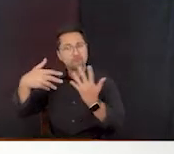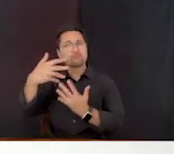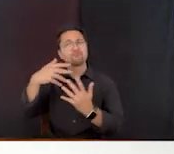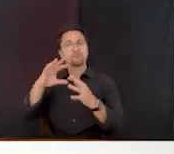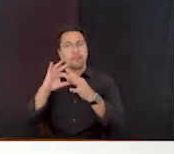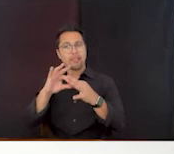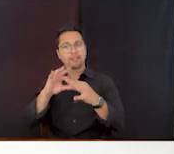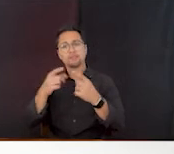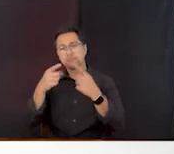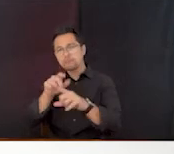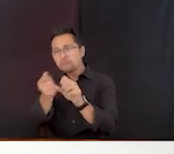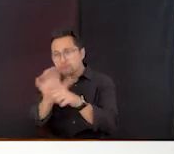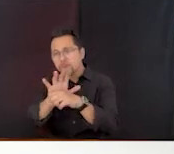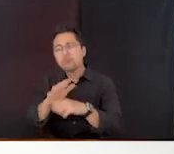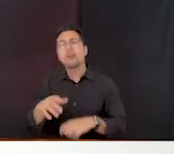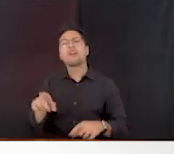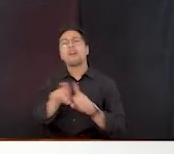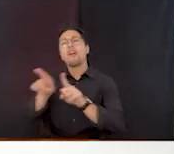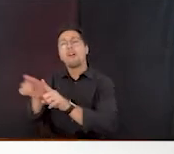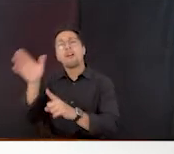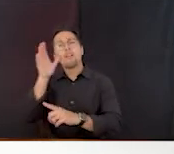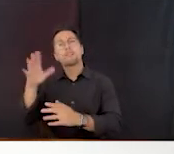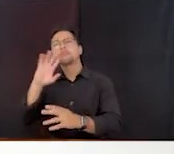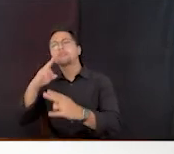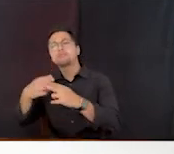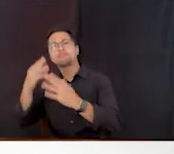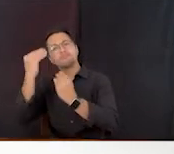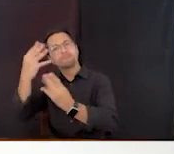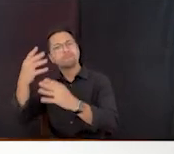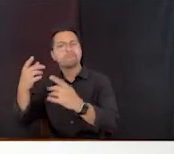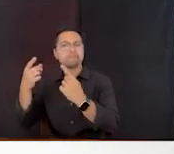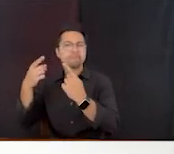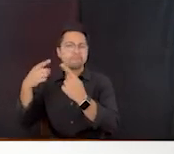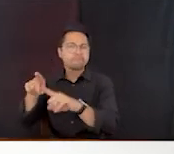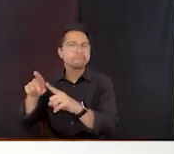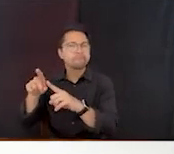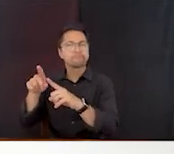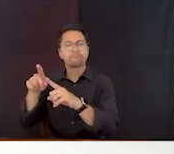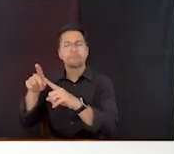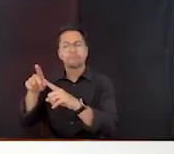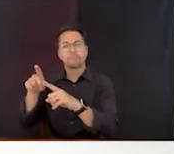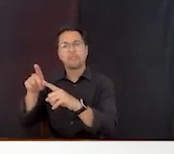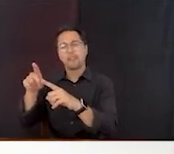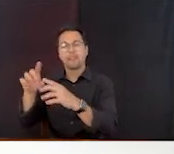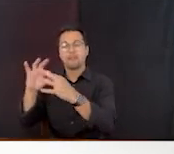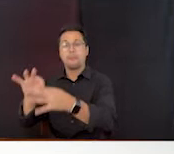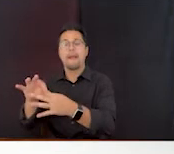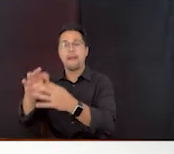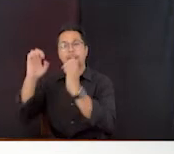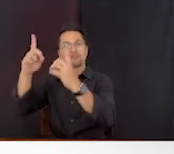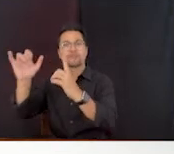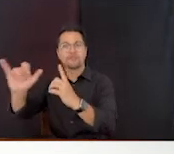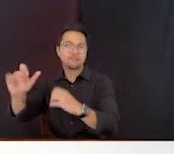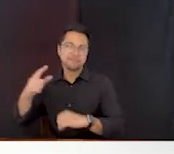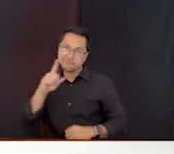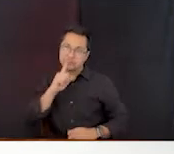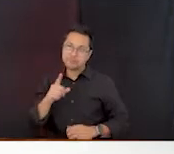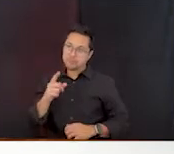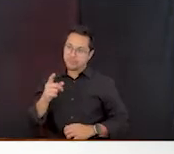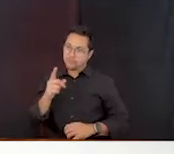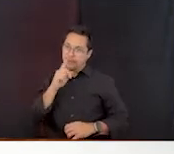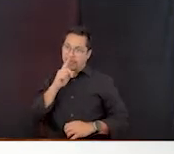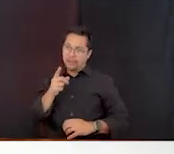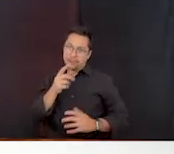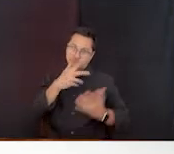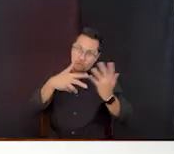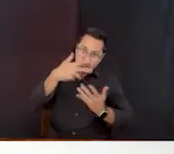before the pandemic. We are going to specifically focus on students with disabilities and their social relationships